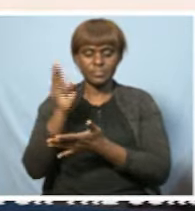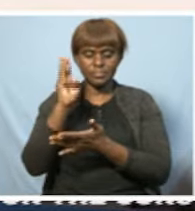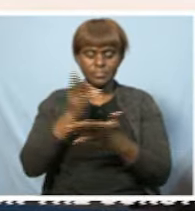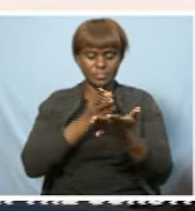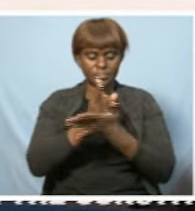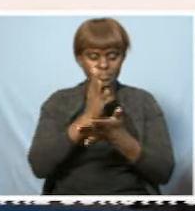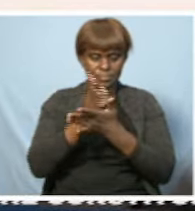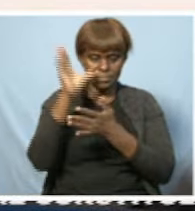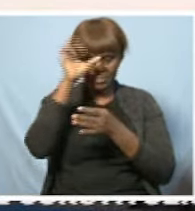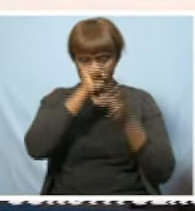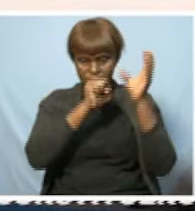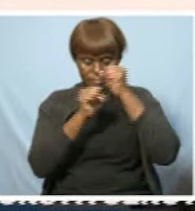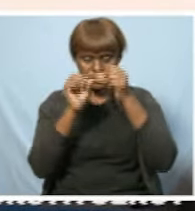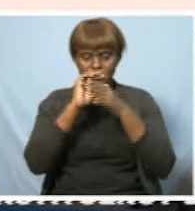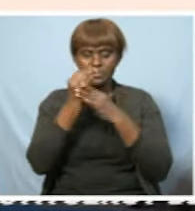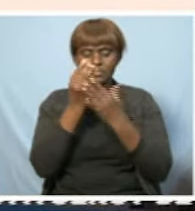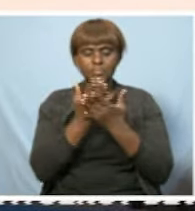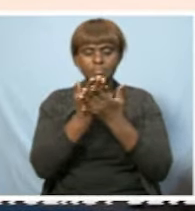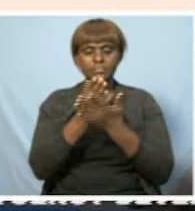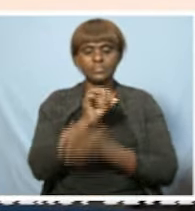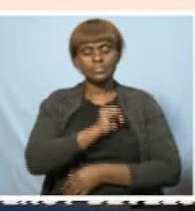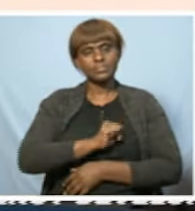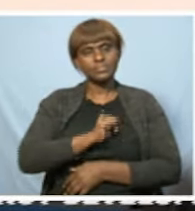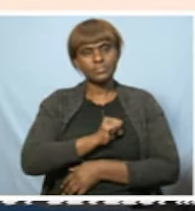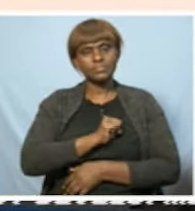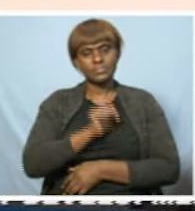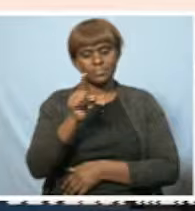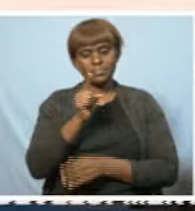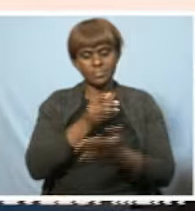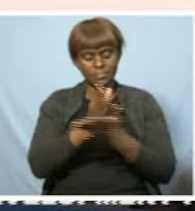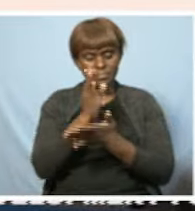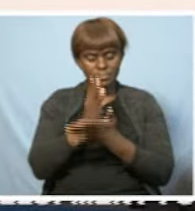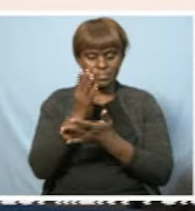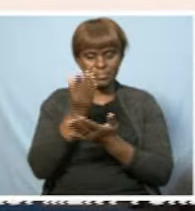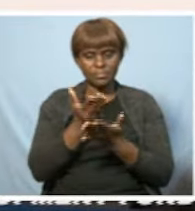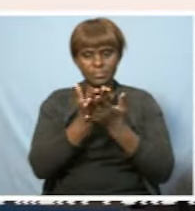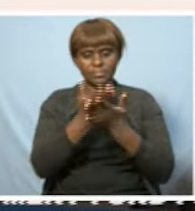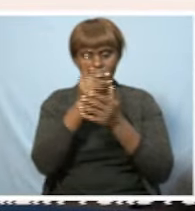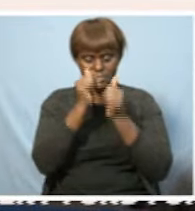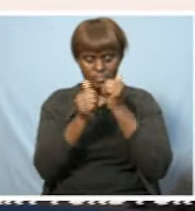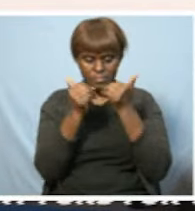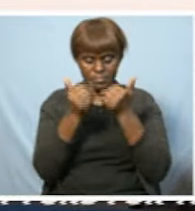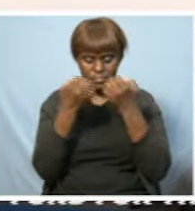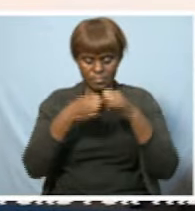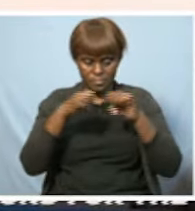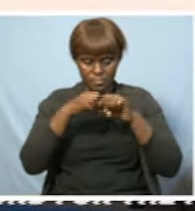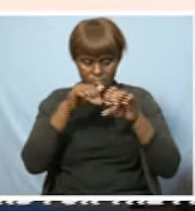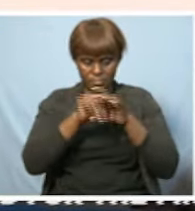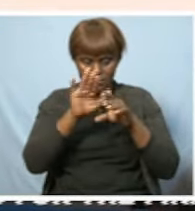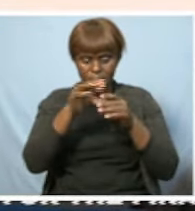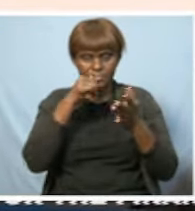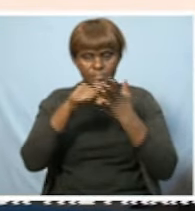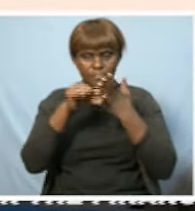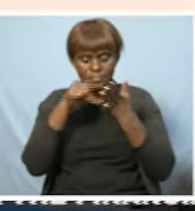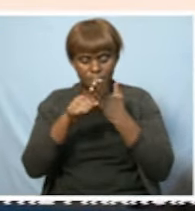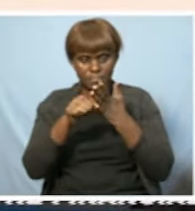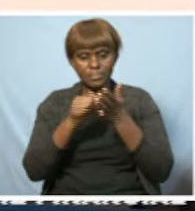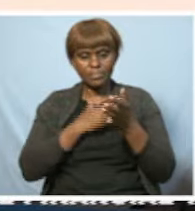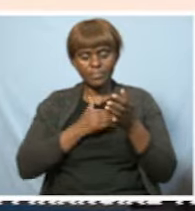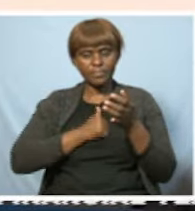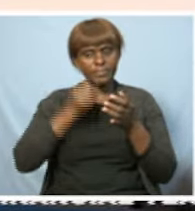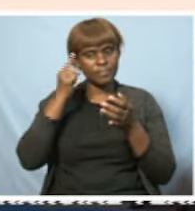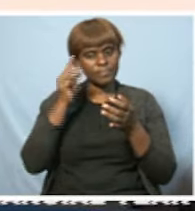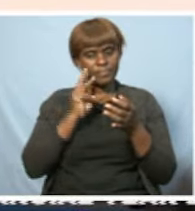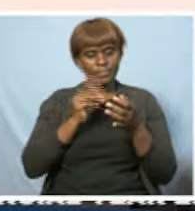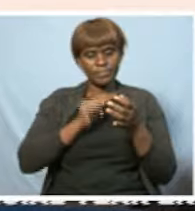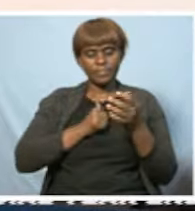assumption or submission, sorry. That's the correct submission, because even on the letters, I think we have